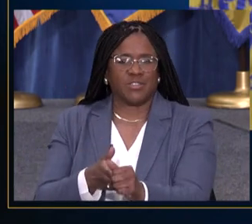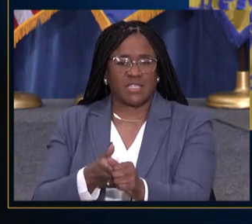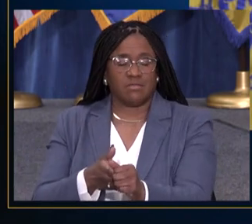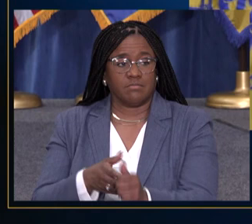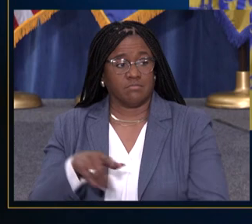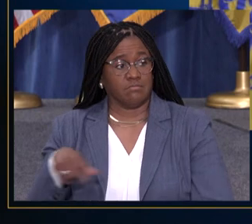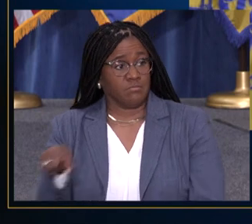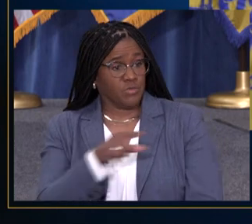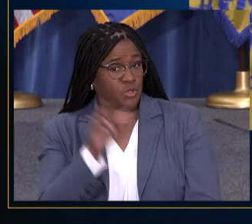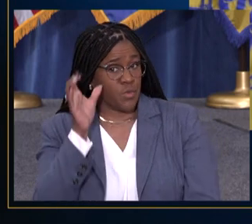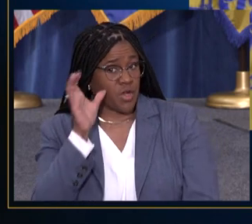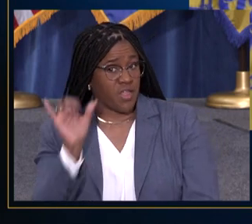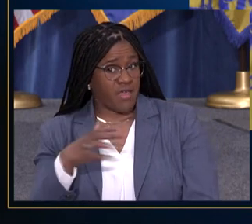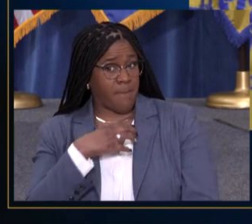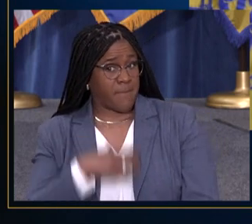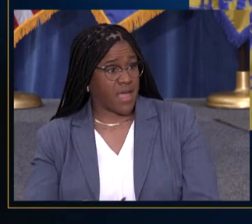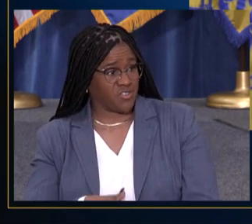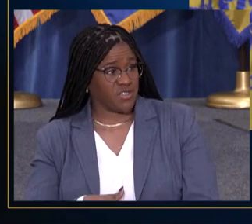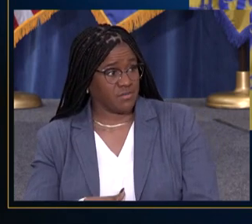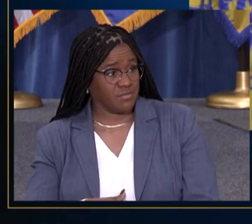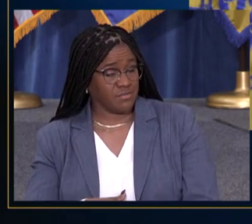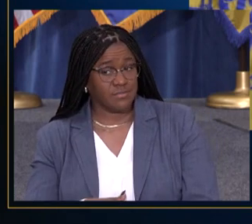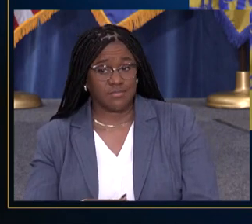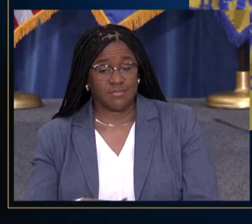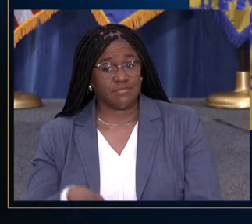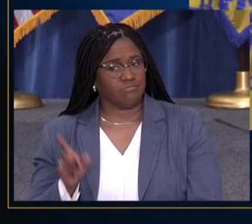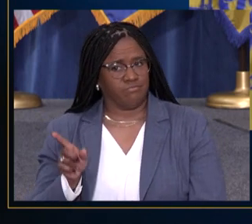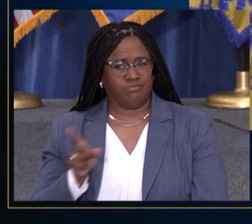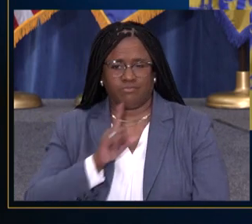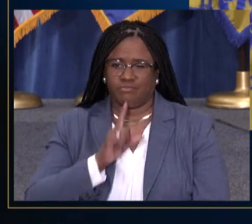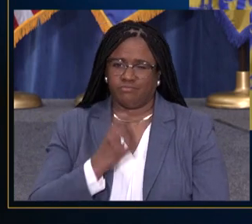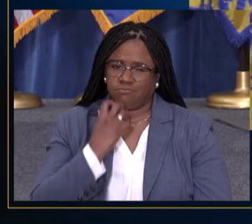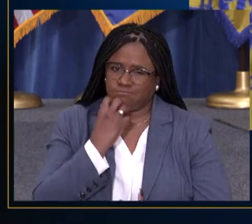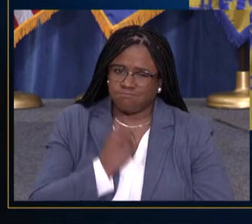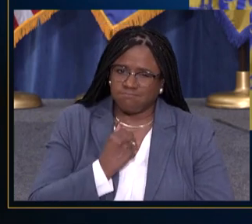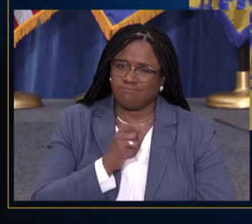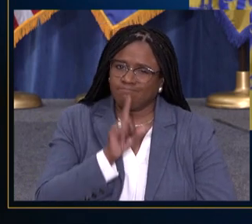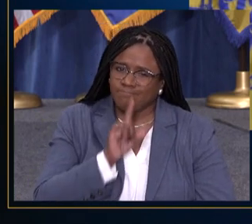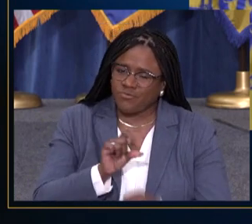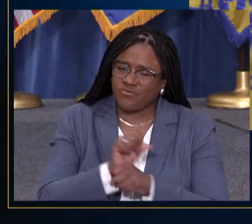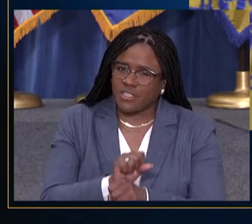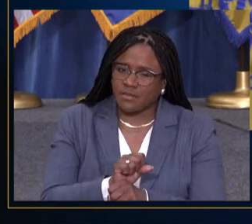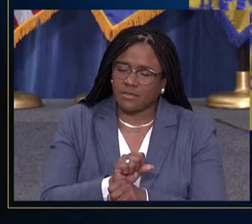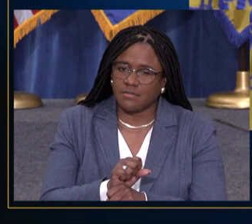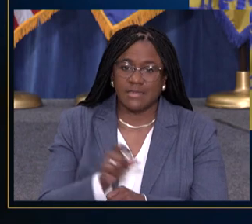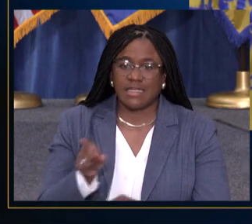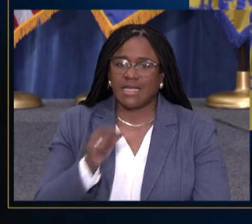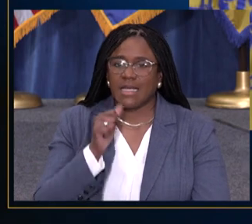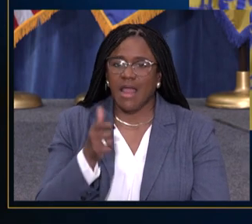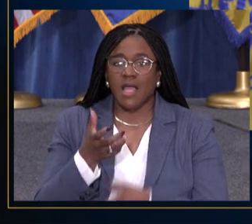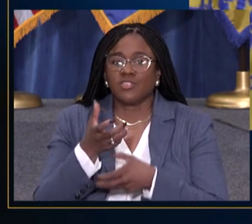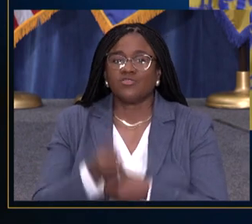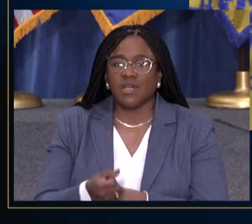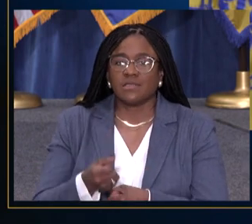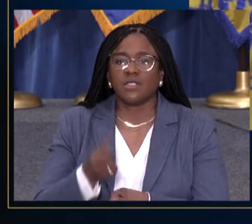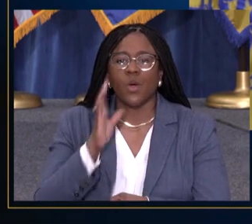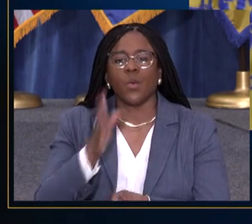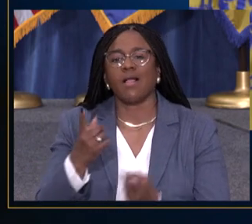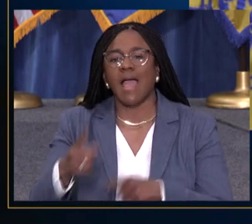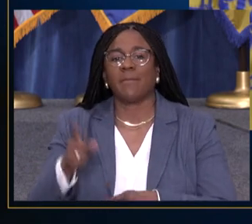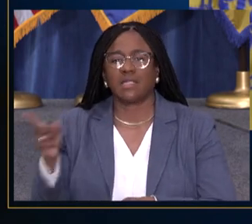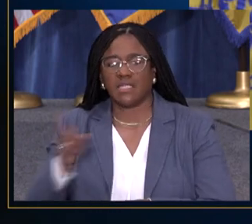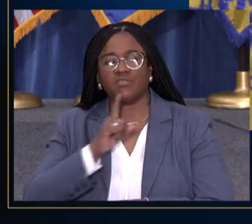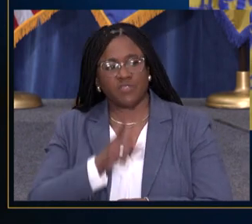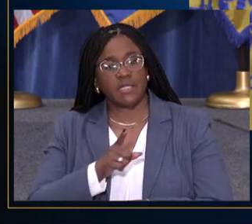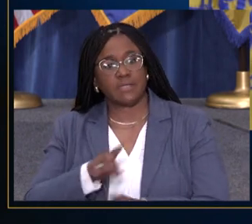heard that passion in his voice. He is so genuine, and he doesn't just trust that it's going to happen. He